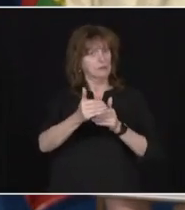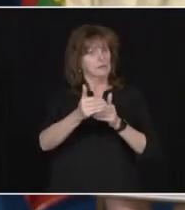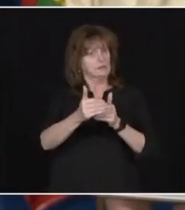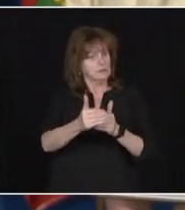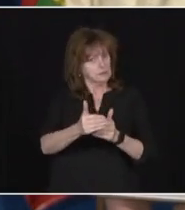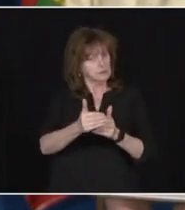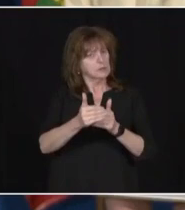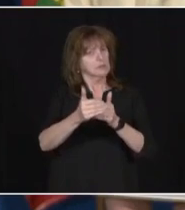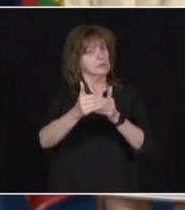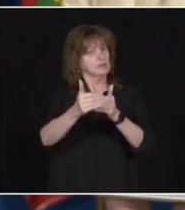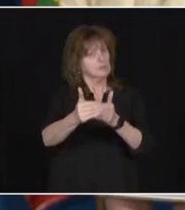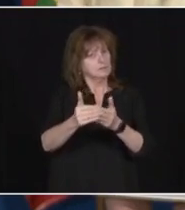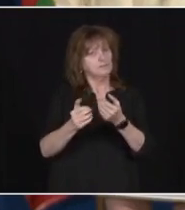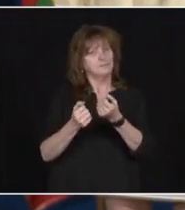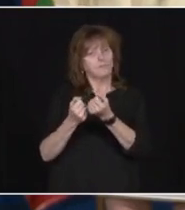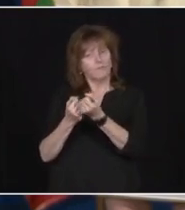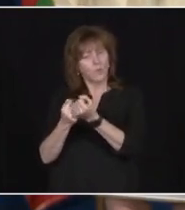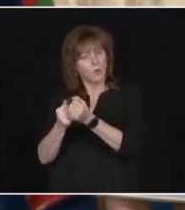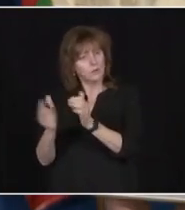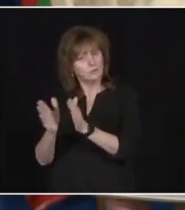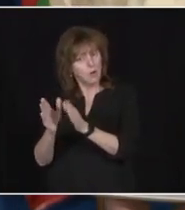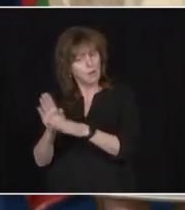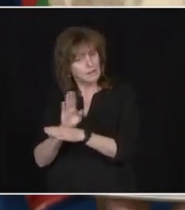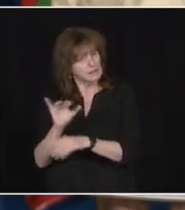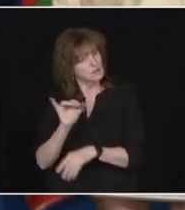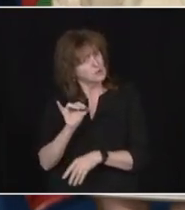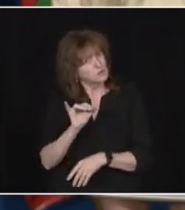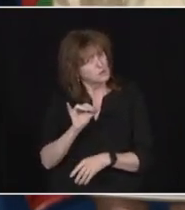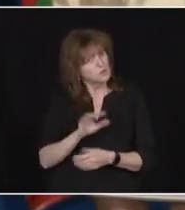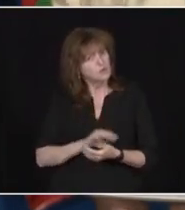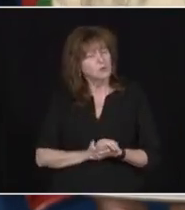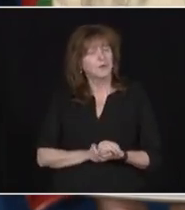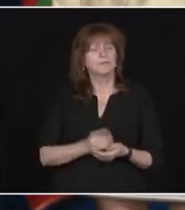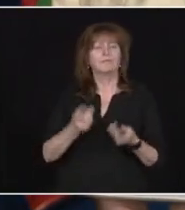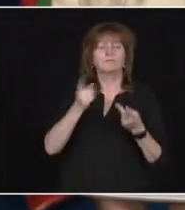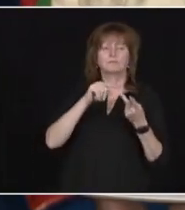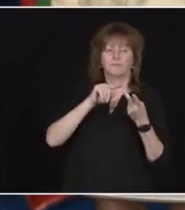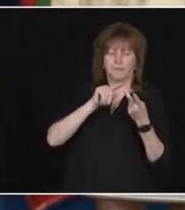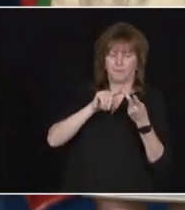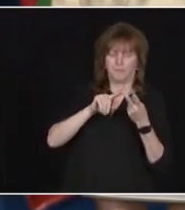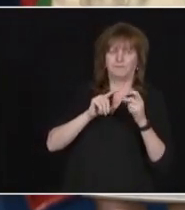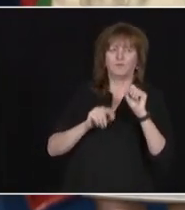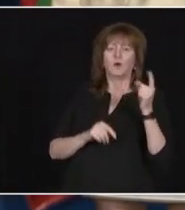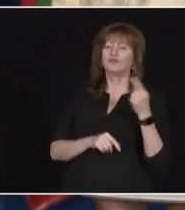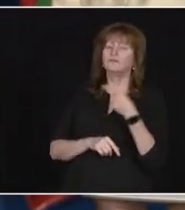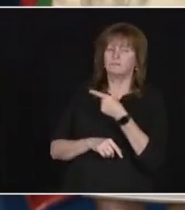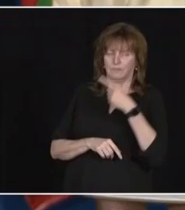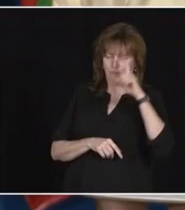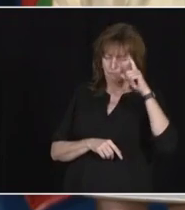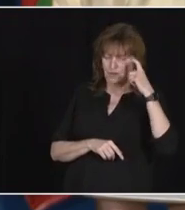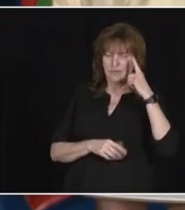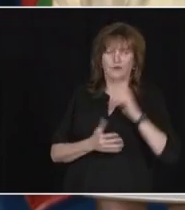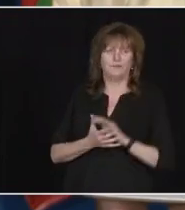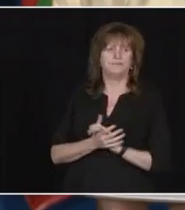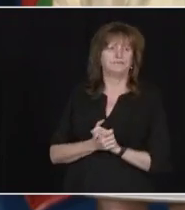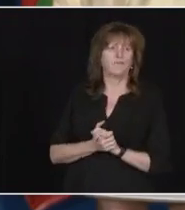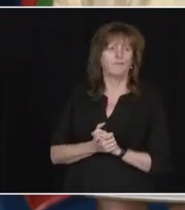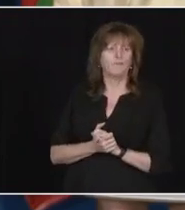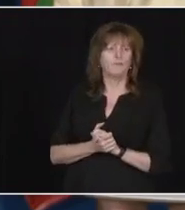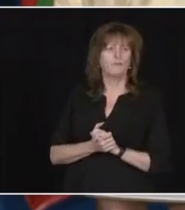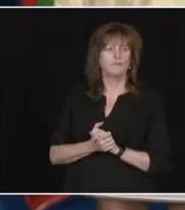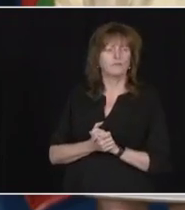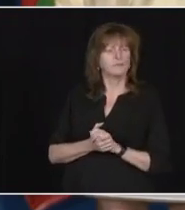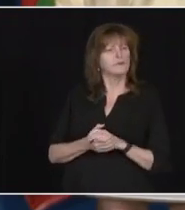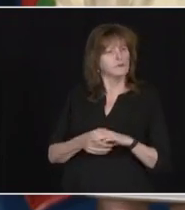well. A follow-up question to the Premier. You were talking about your advice to everyone for the long